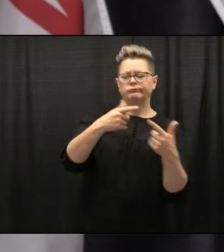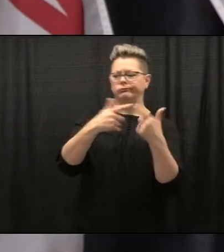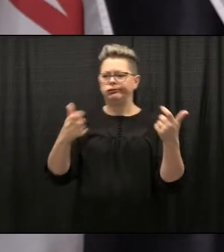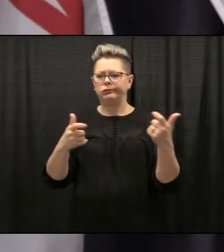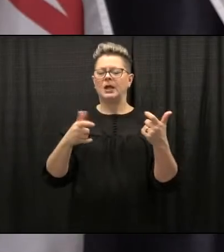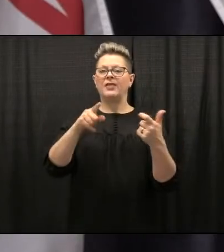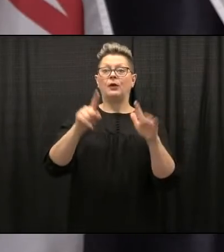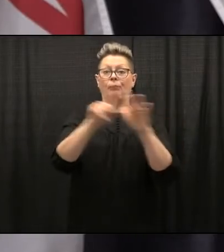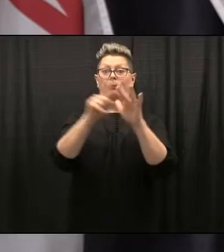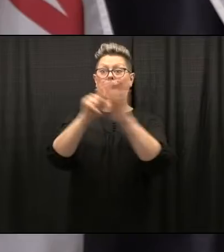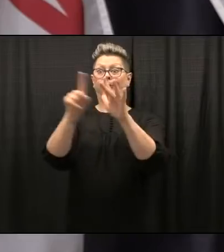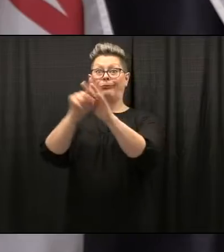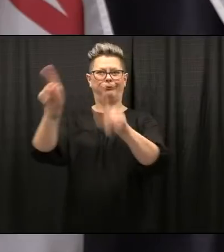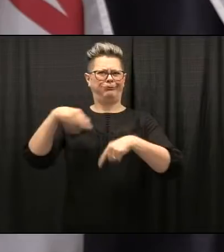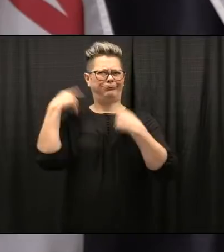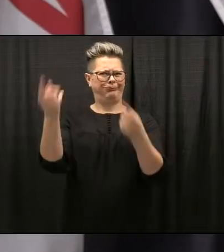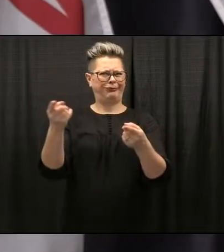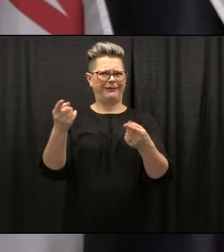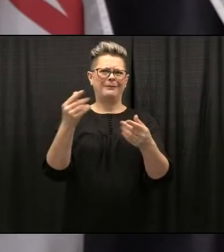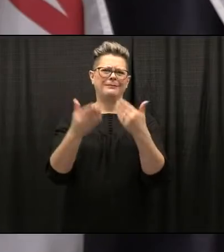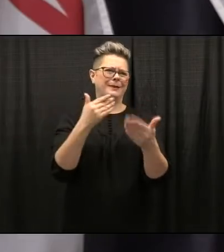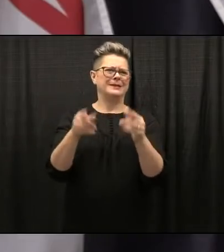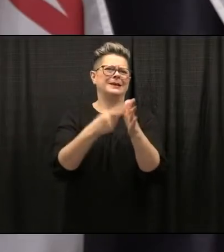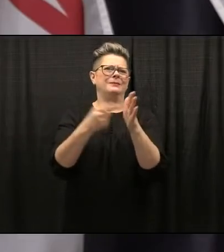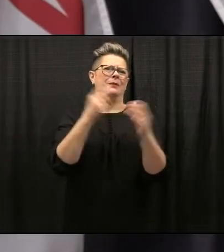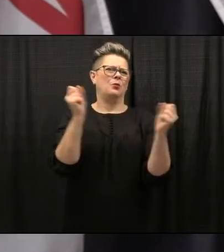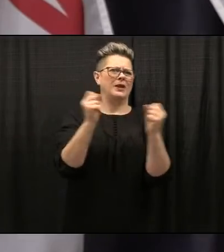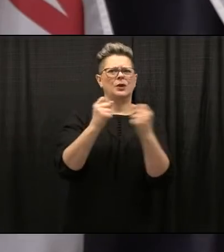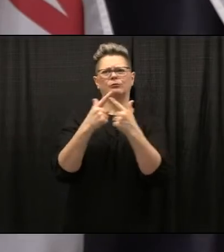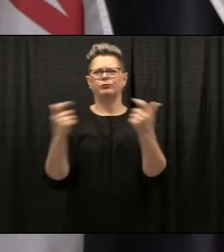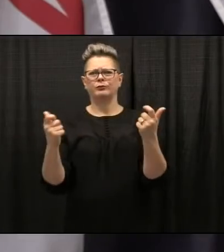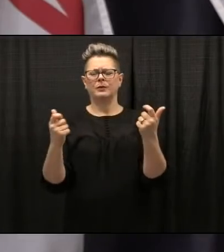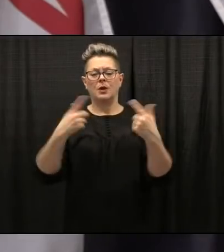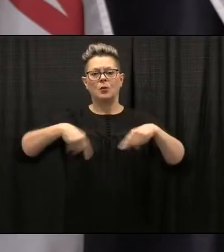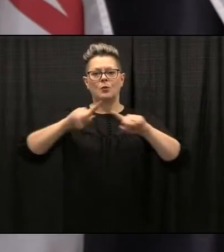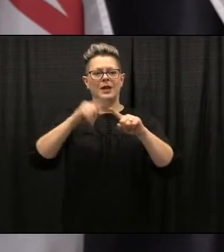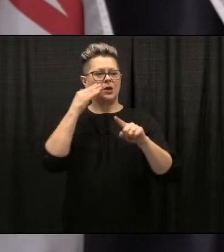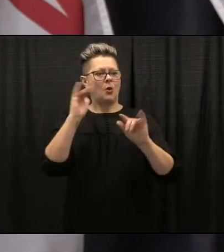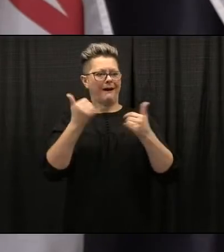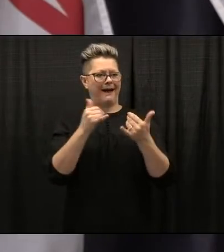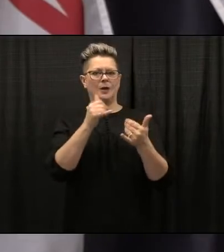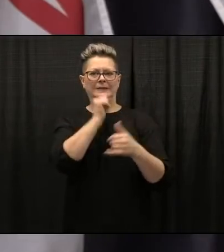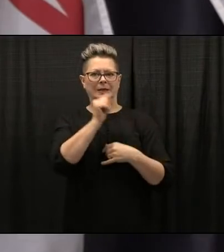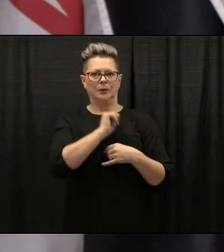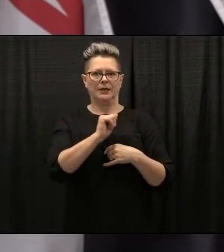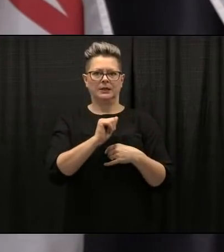and so we all have the tools to be able to do that. We've learned them very well throughout the pandemic,